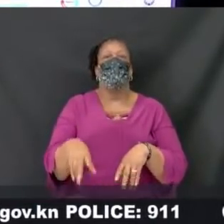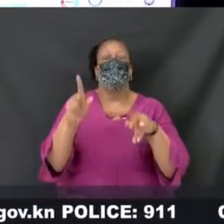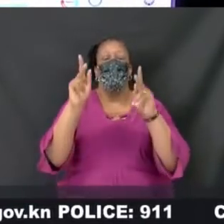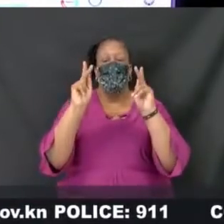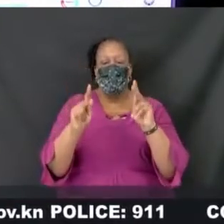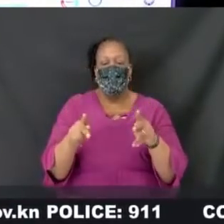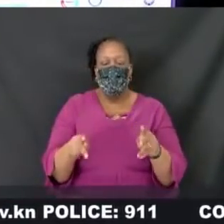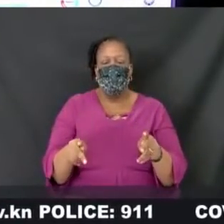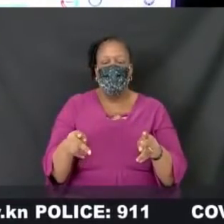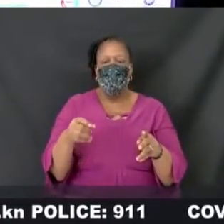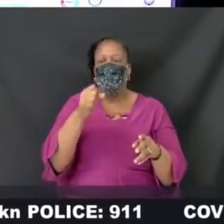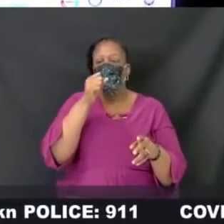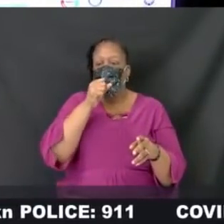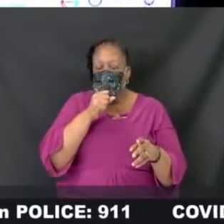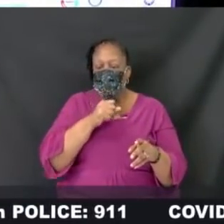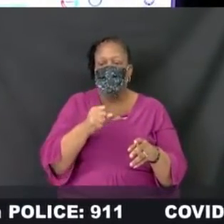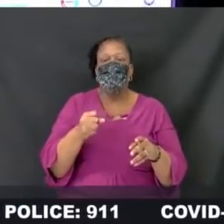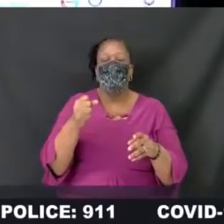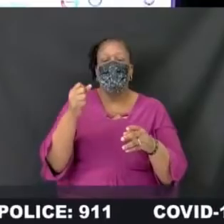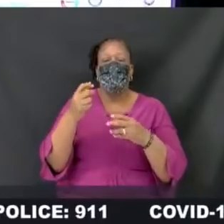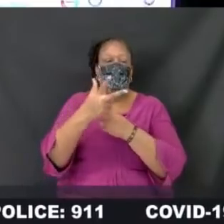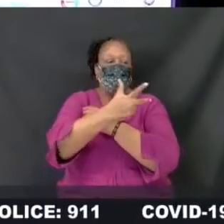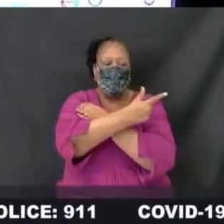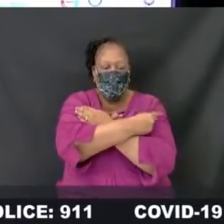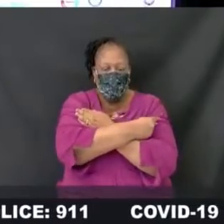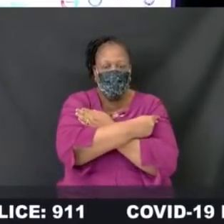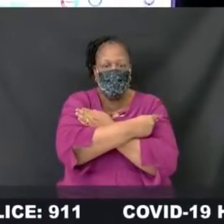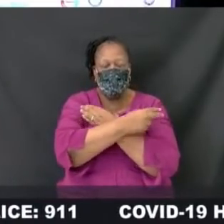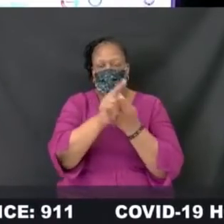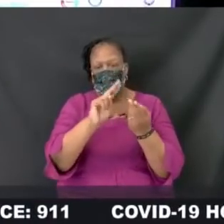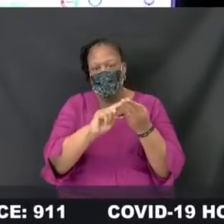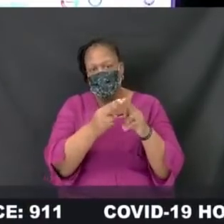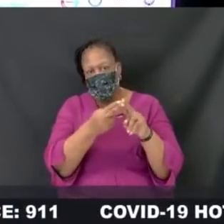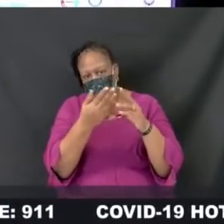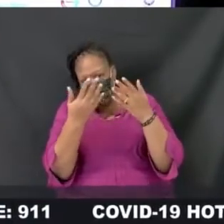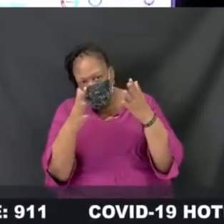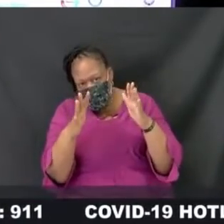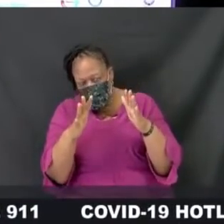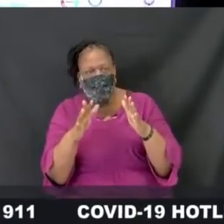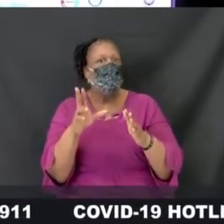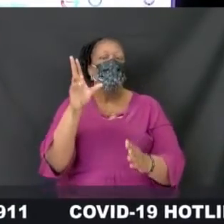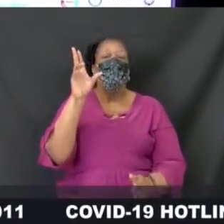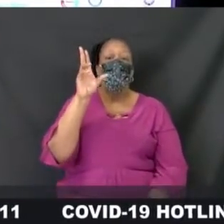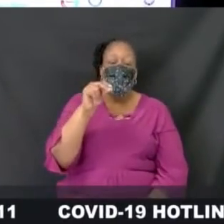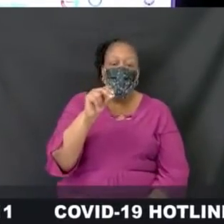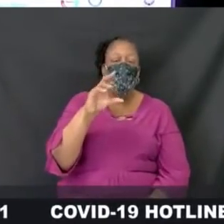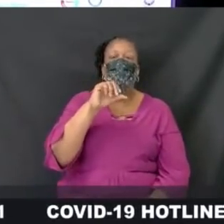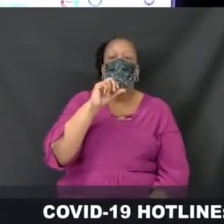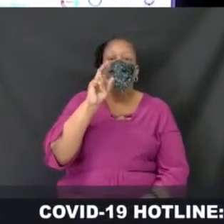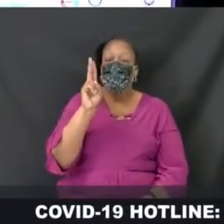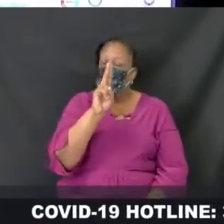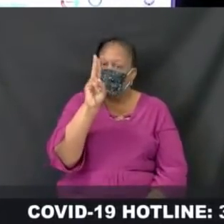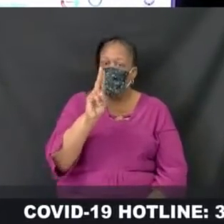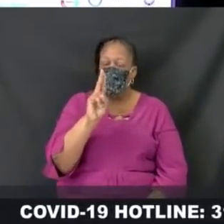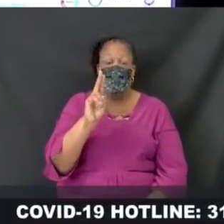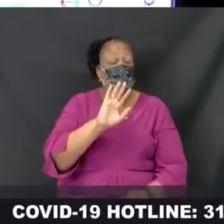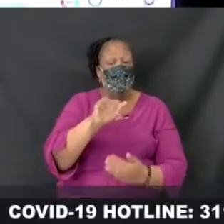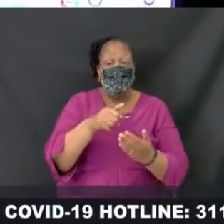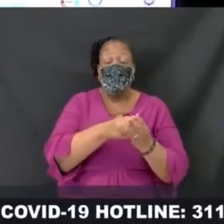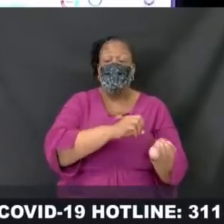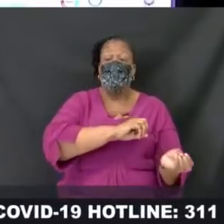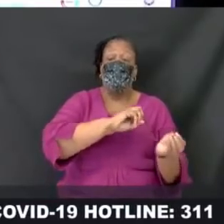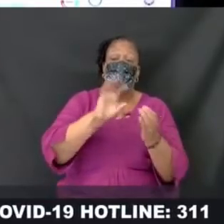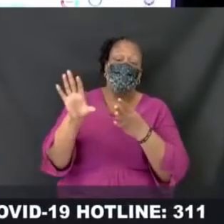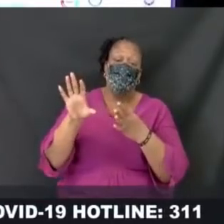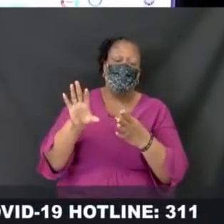of the Federation of St. Kitts and Nevis. And so any vaccines that expire, they are discarded. With that